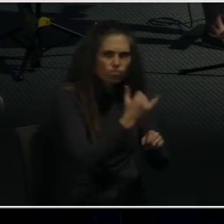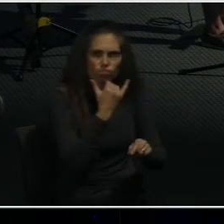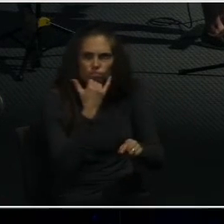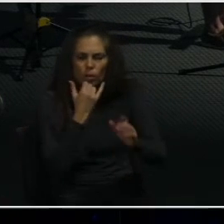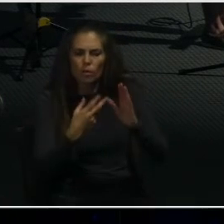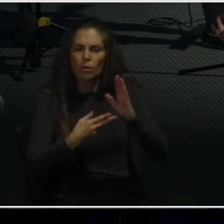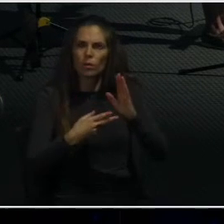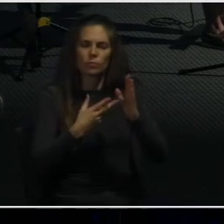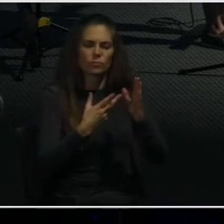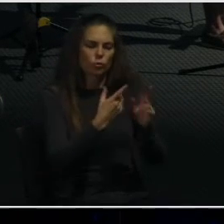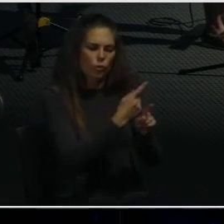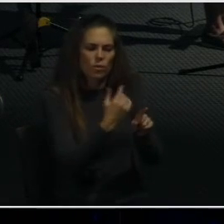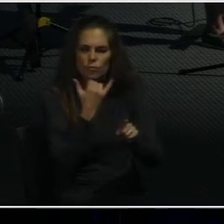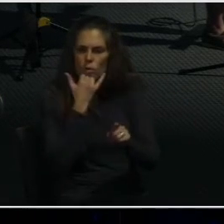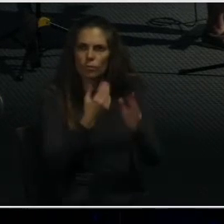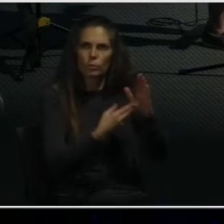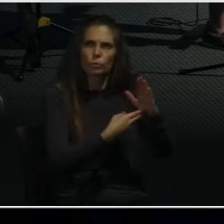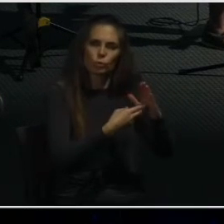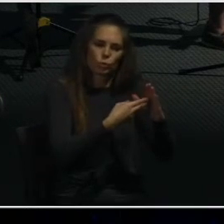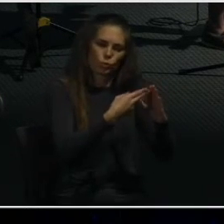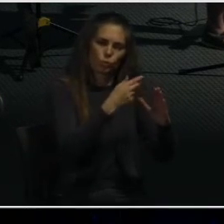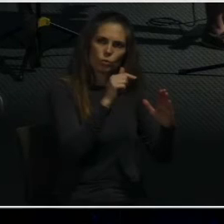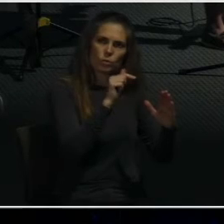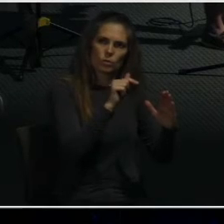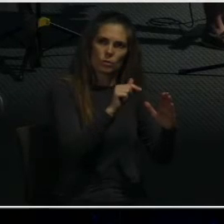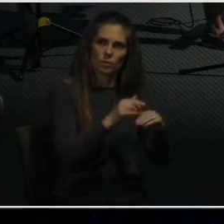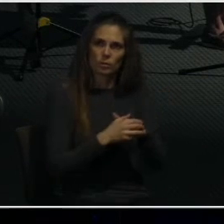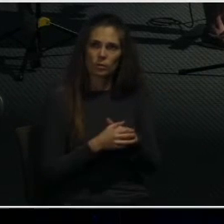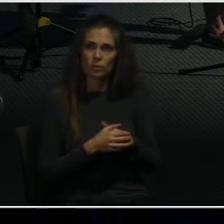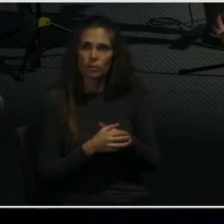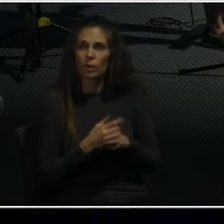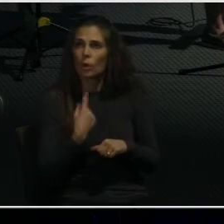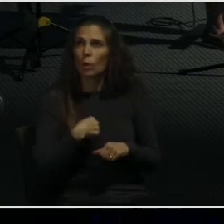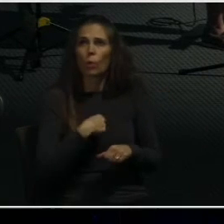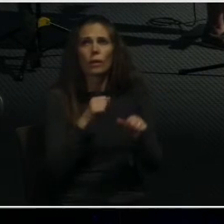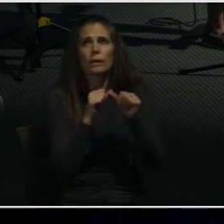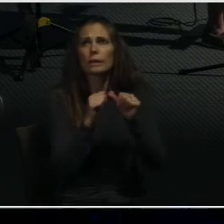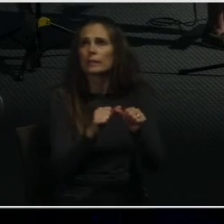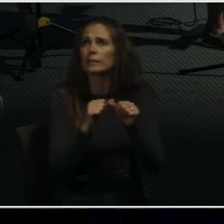As we continually taste your living water until we see you face to face.